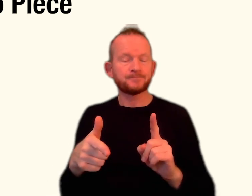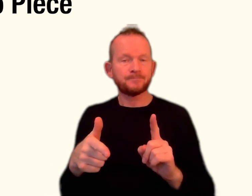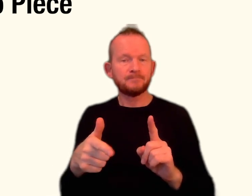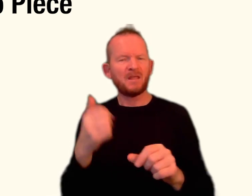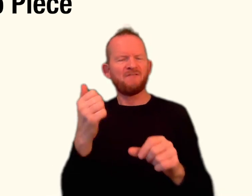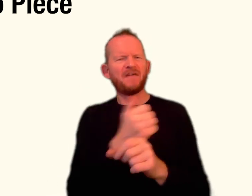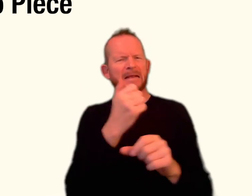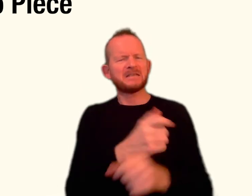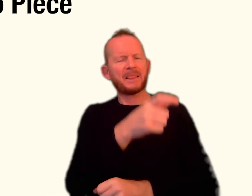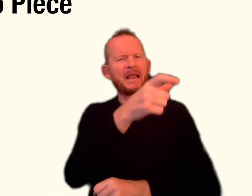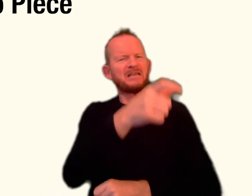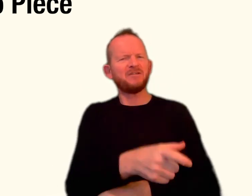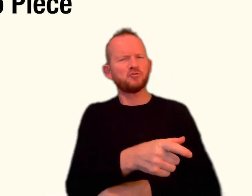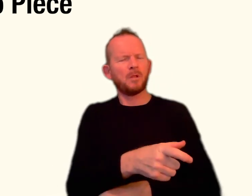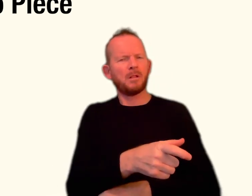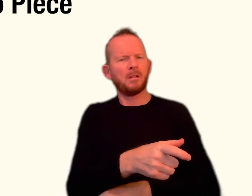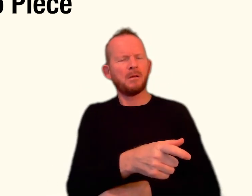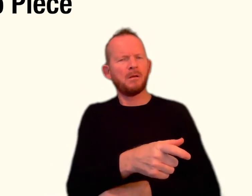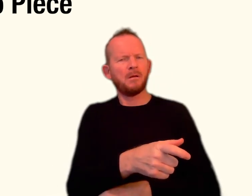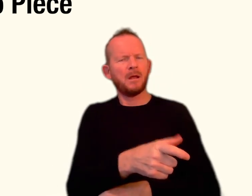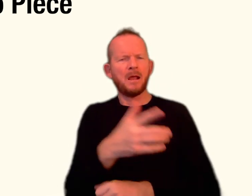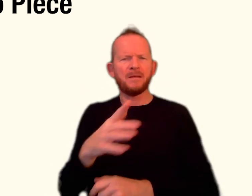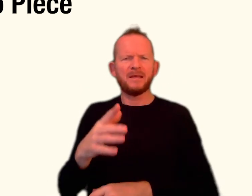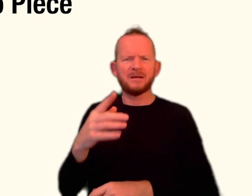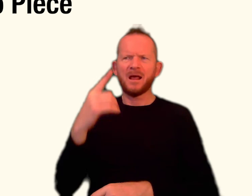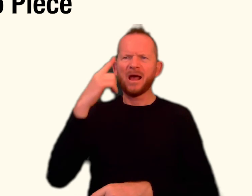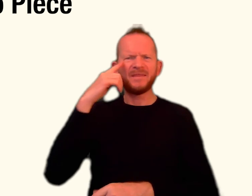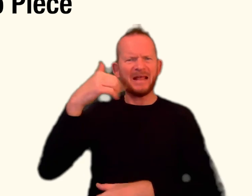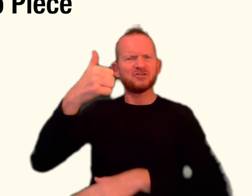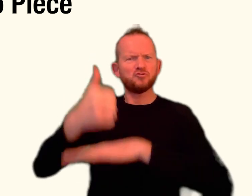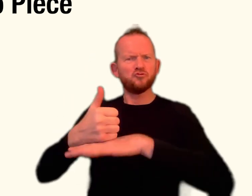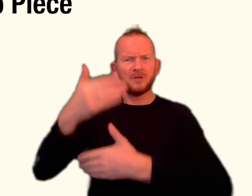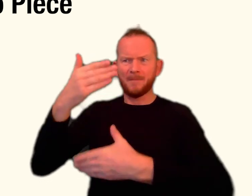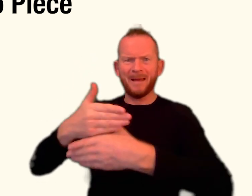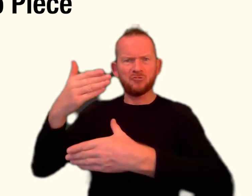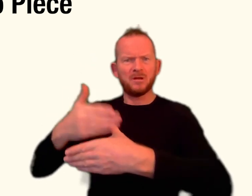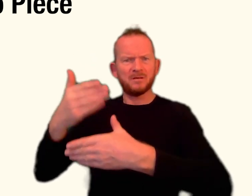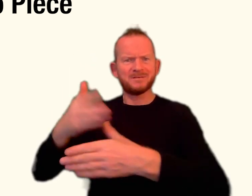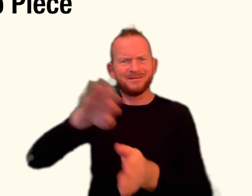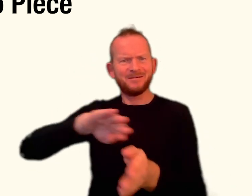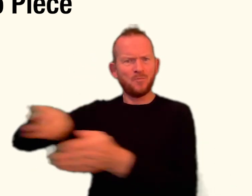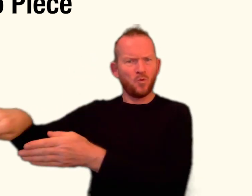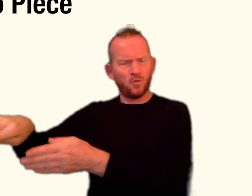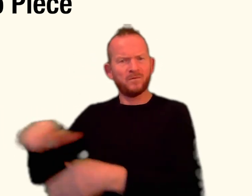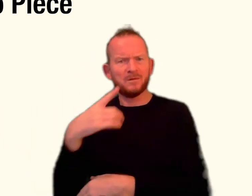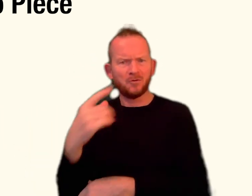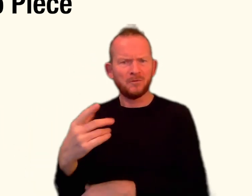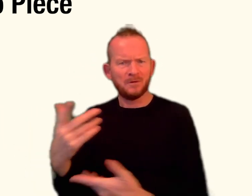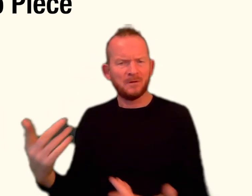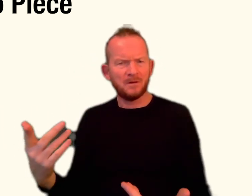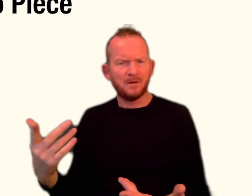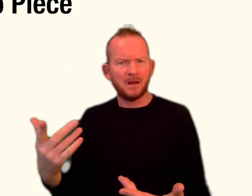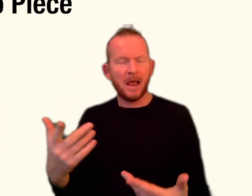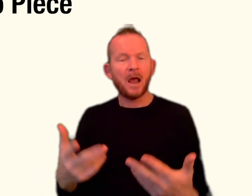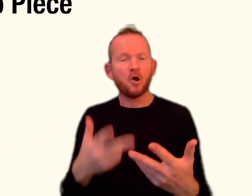fixing the individual rather than looking perhaps at institutional barriers that can be moved. And the greater